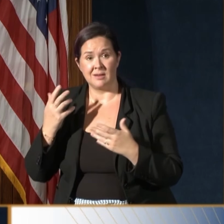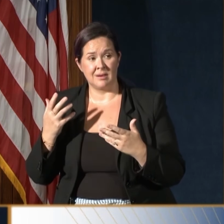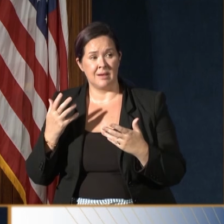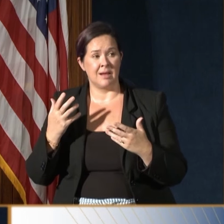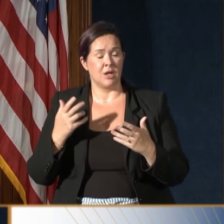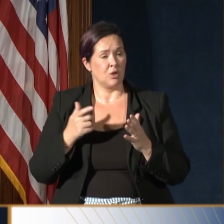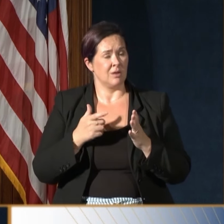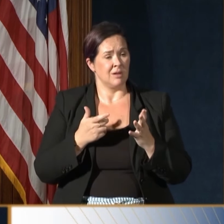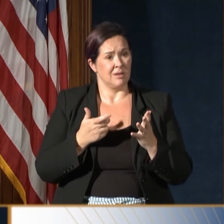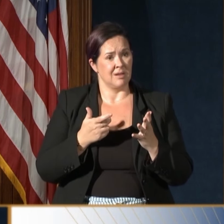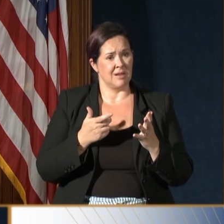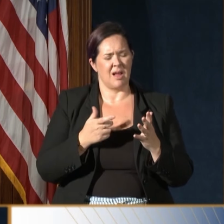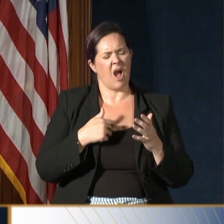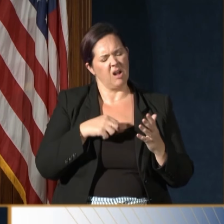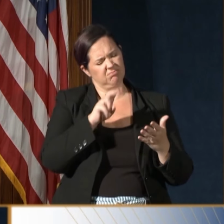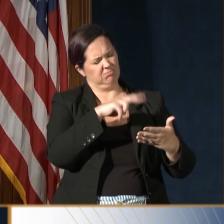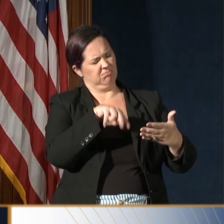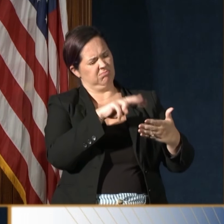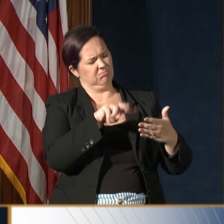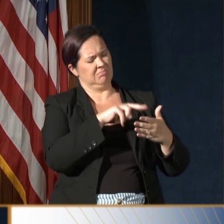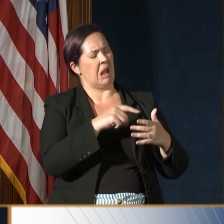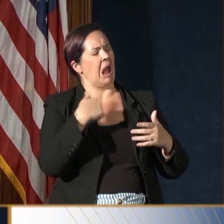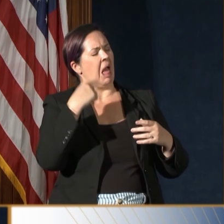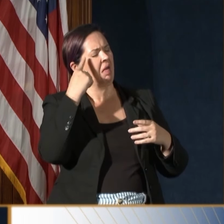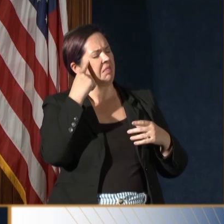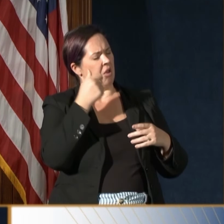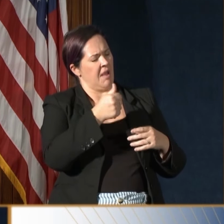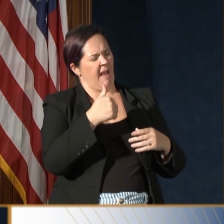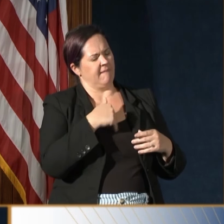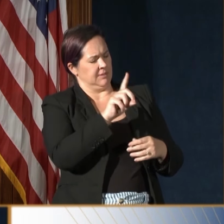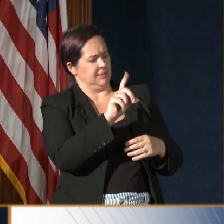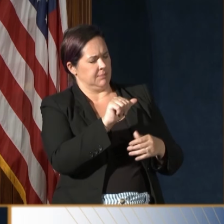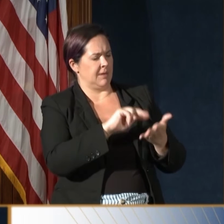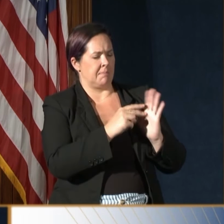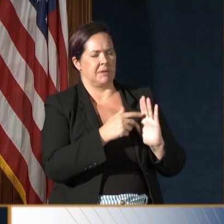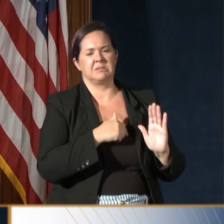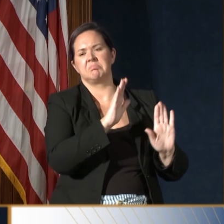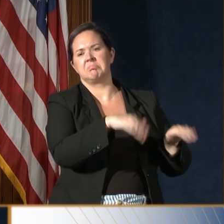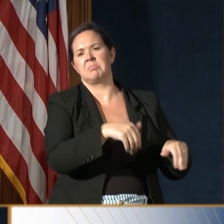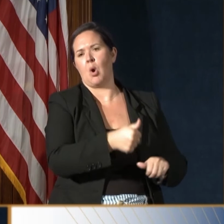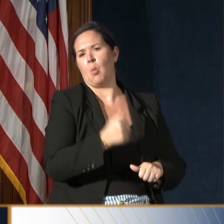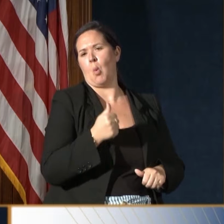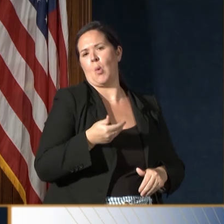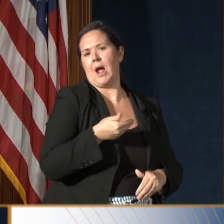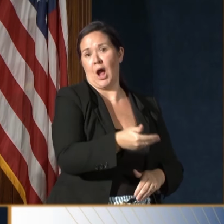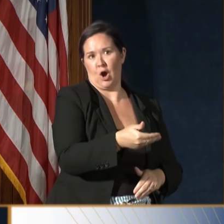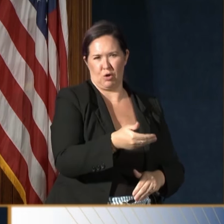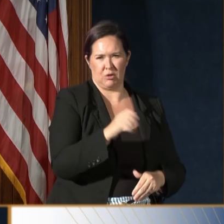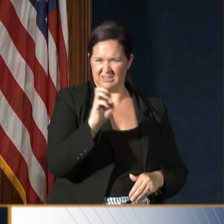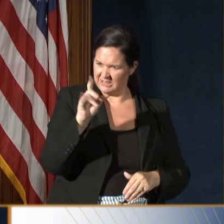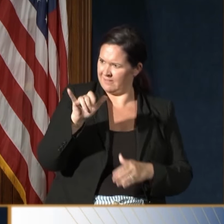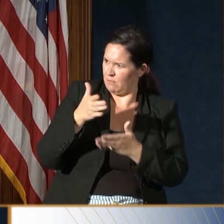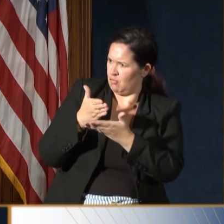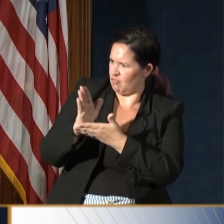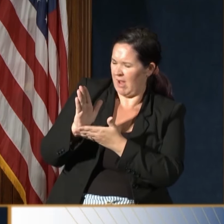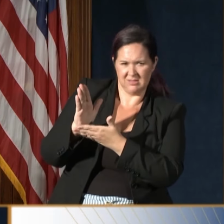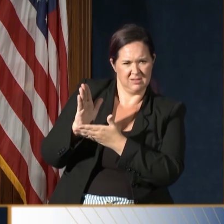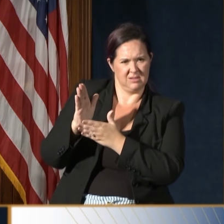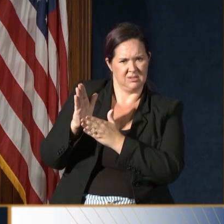said, I think you're disabled and therefore I'm not going to hire you. That's what civil rights legislation is about. And we changed